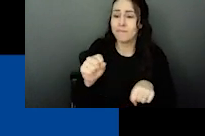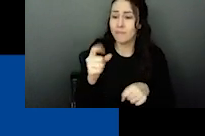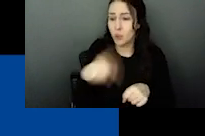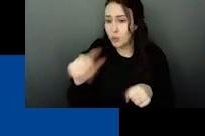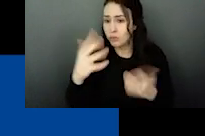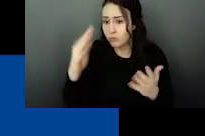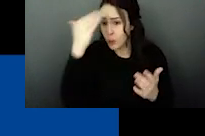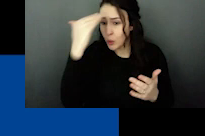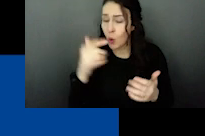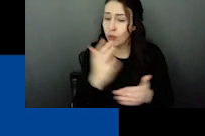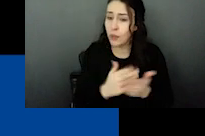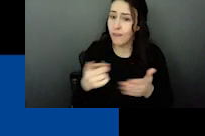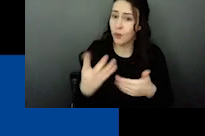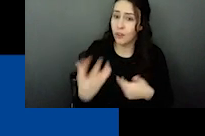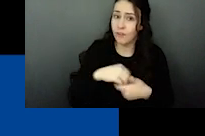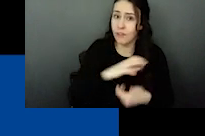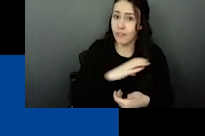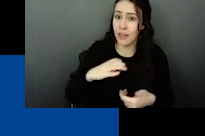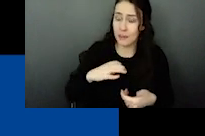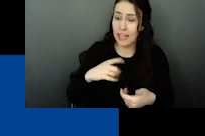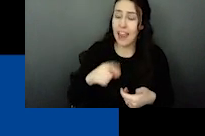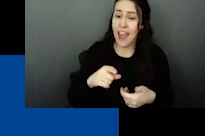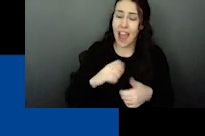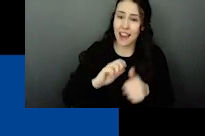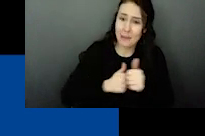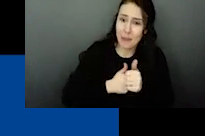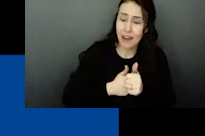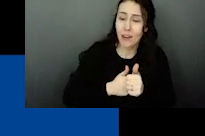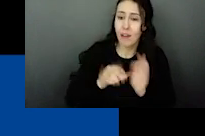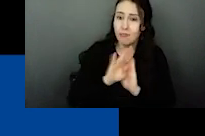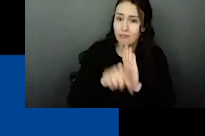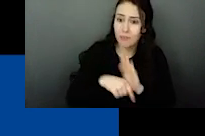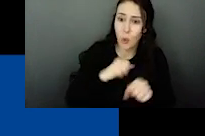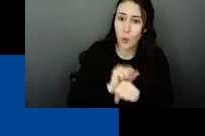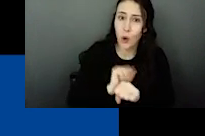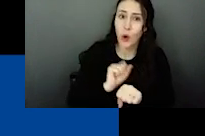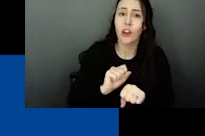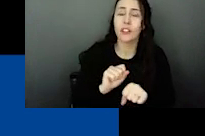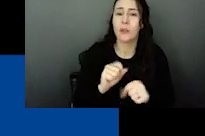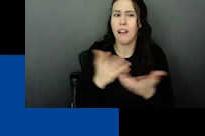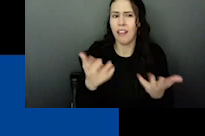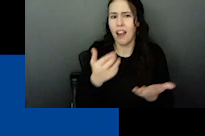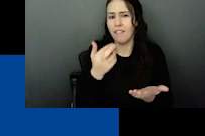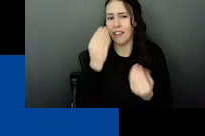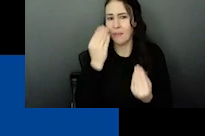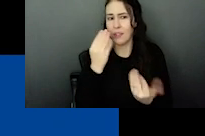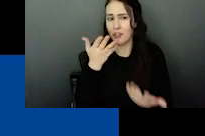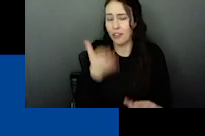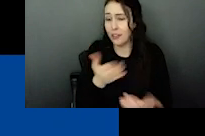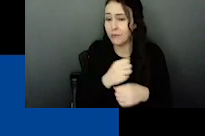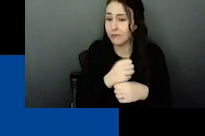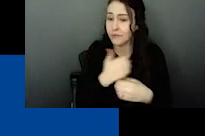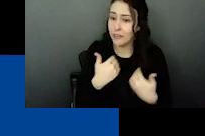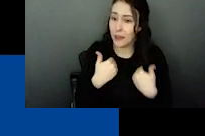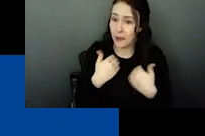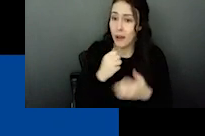the background work to prepare. But those applications are rigorous. There's a lot of information there to help ensure that a program can be successful